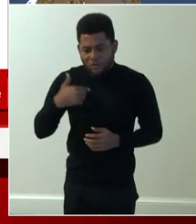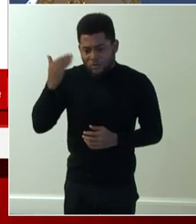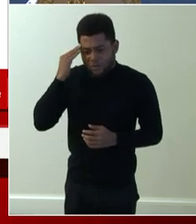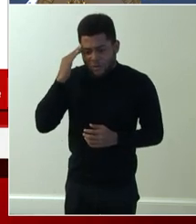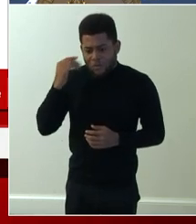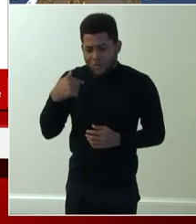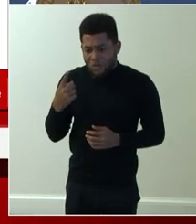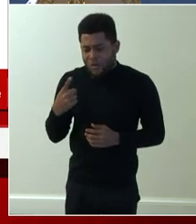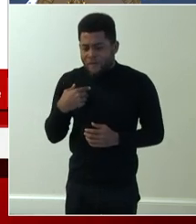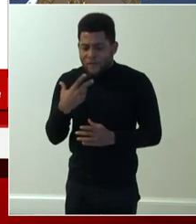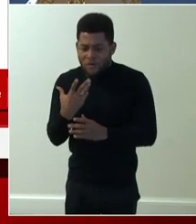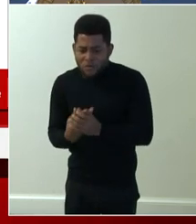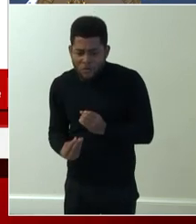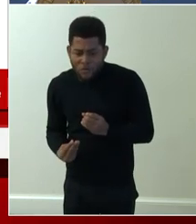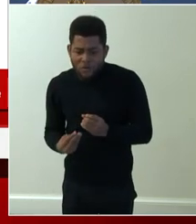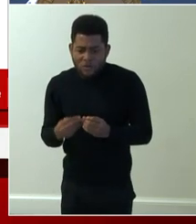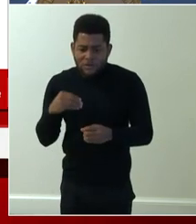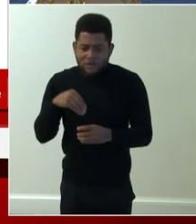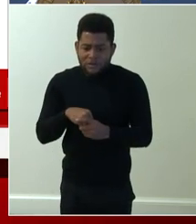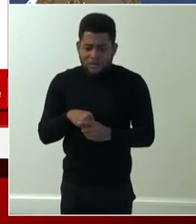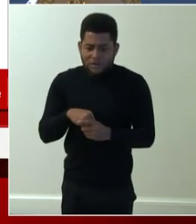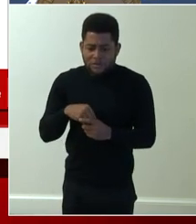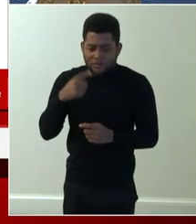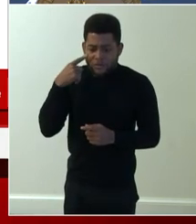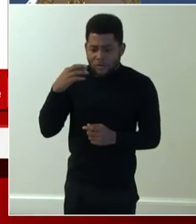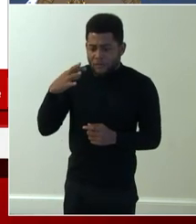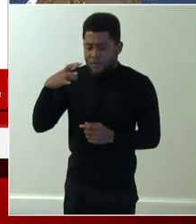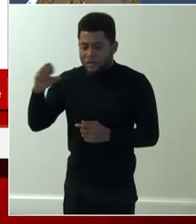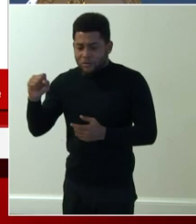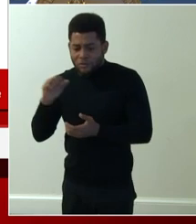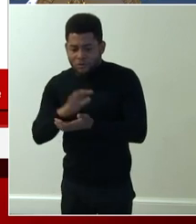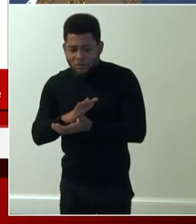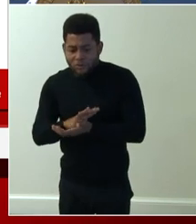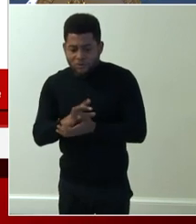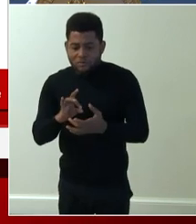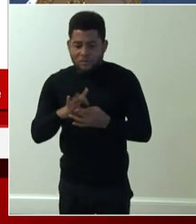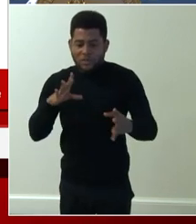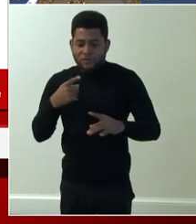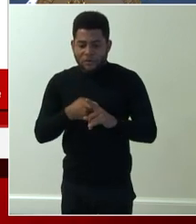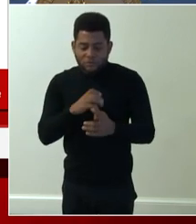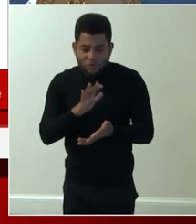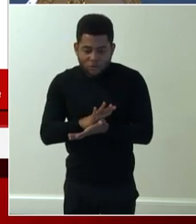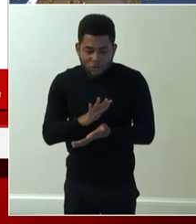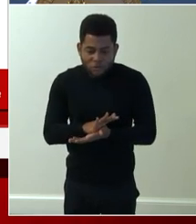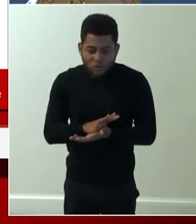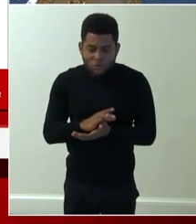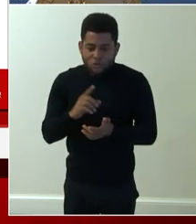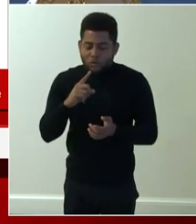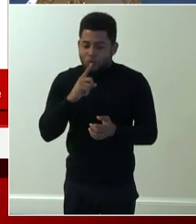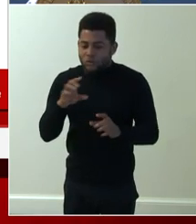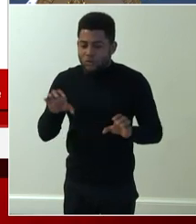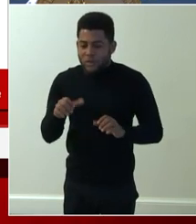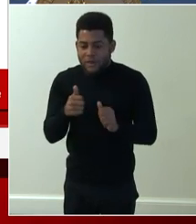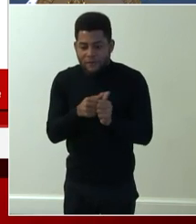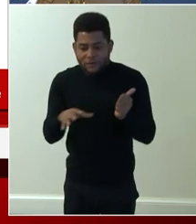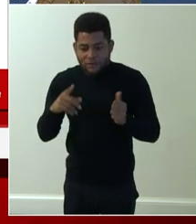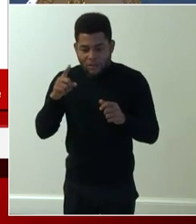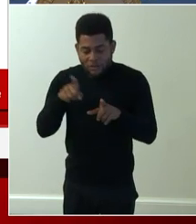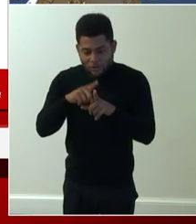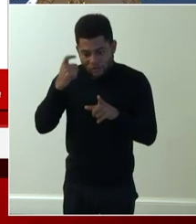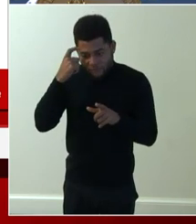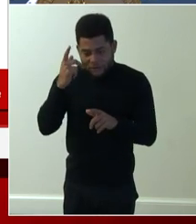lost in being out of school and disconnected from school, and we're going to do everything as a government to keep our